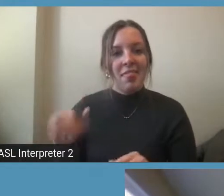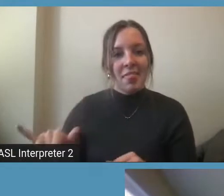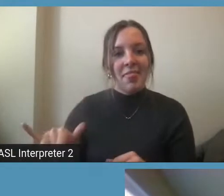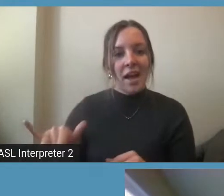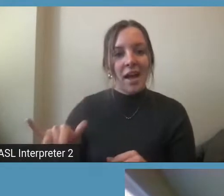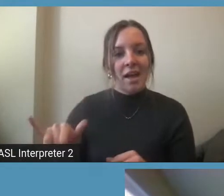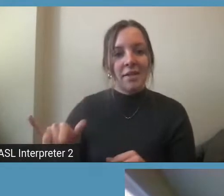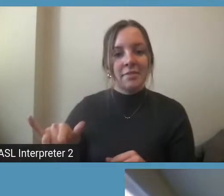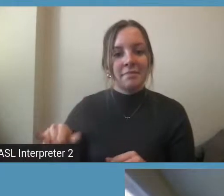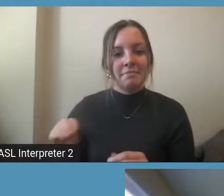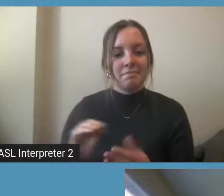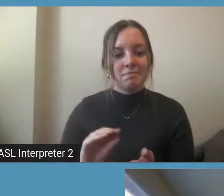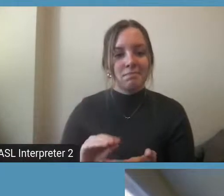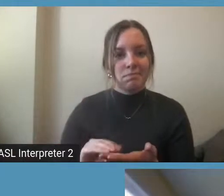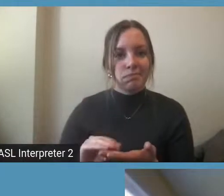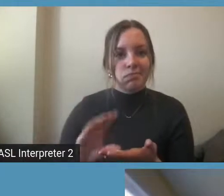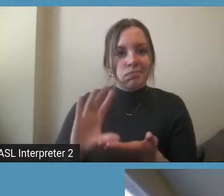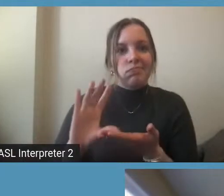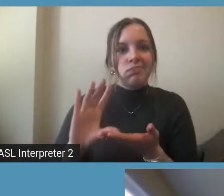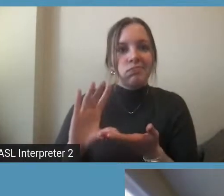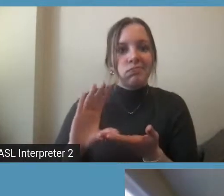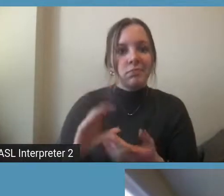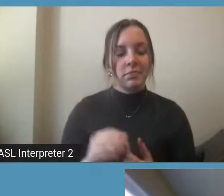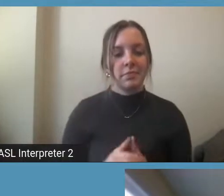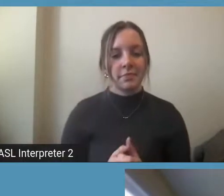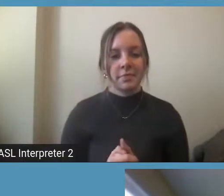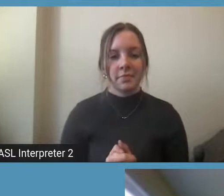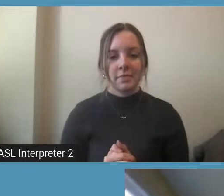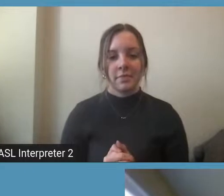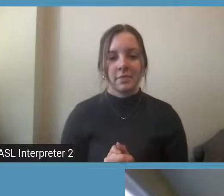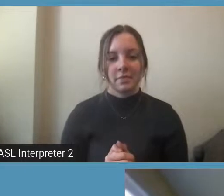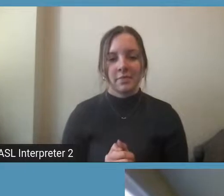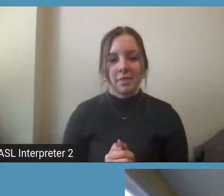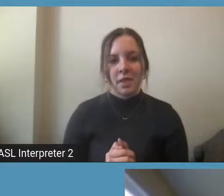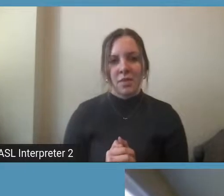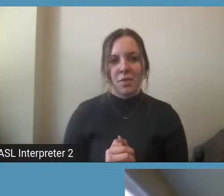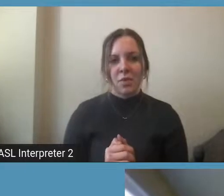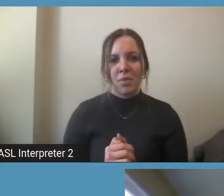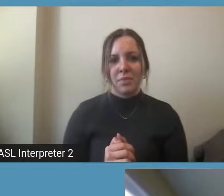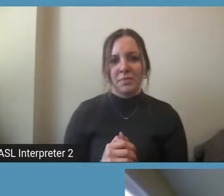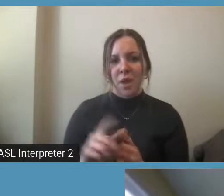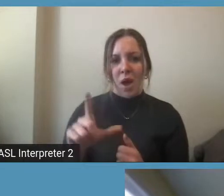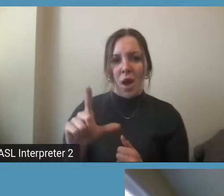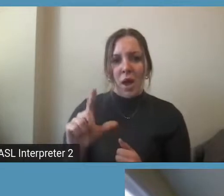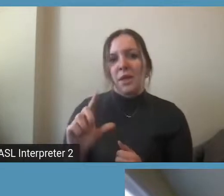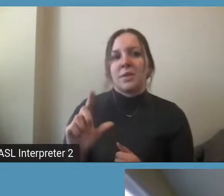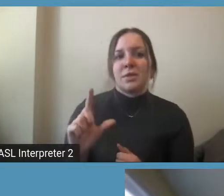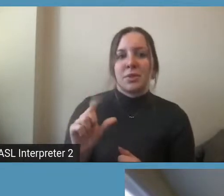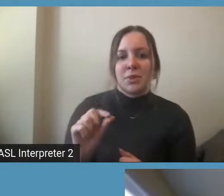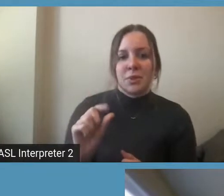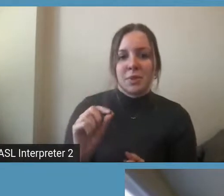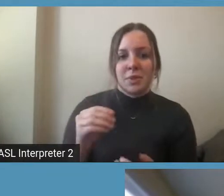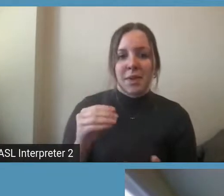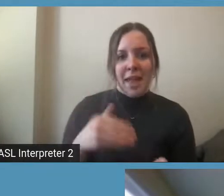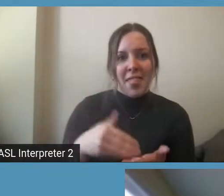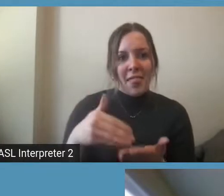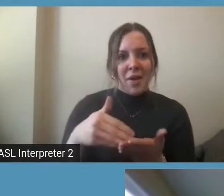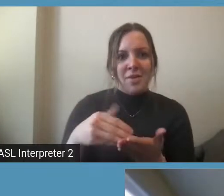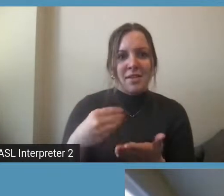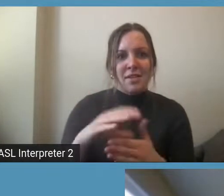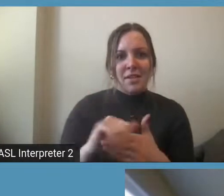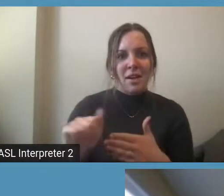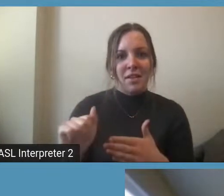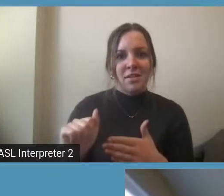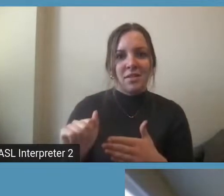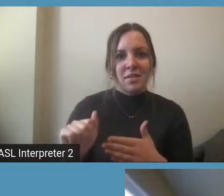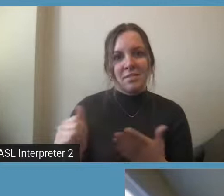why there's this cautionary tale. Don't spend $20,000 to do something and find out later it needed to be $100,000. On the